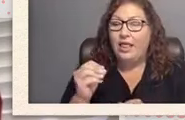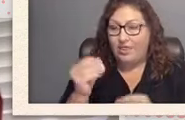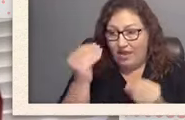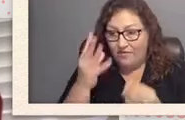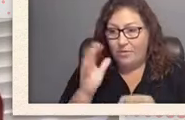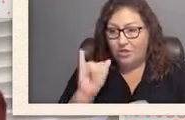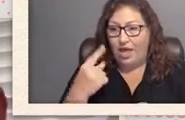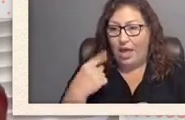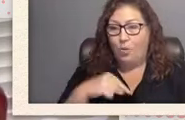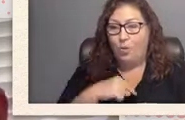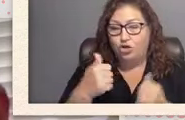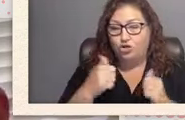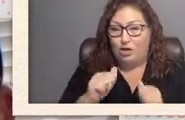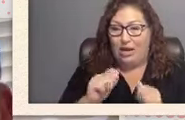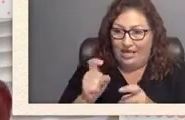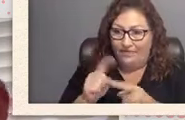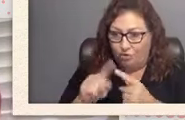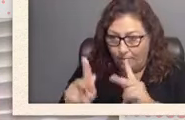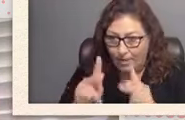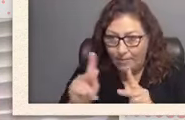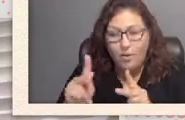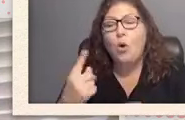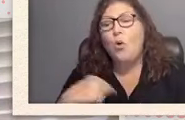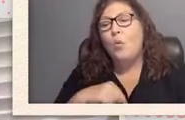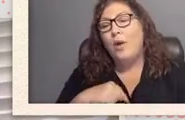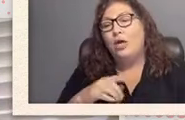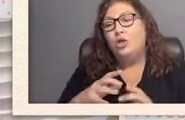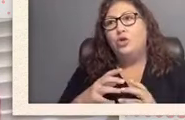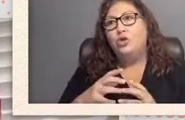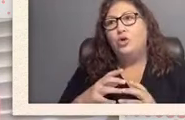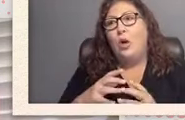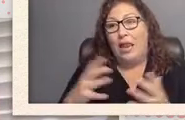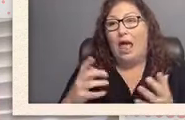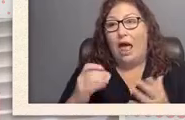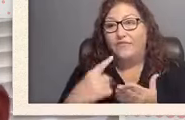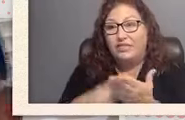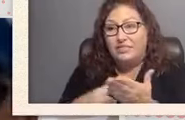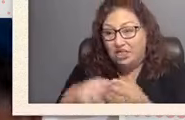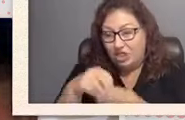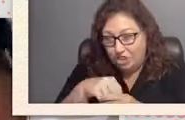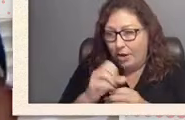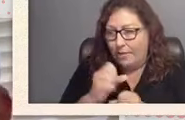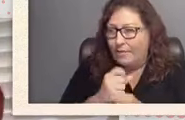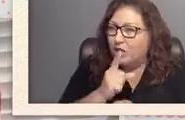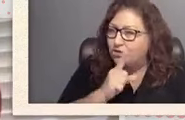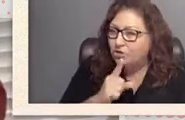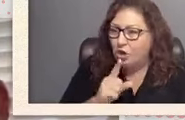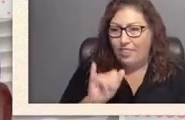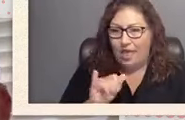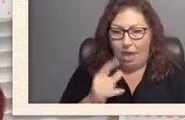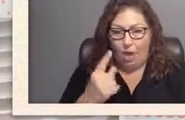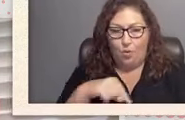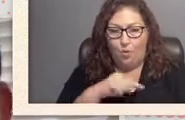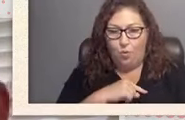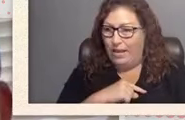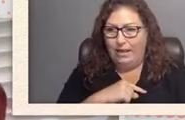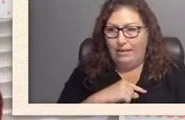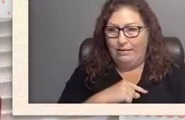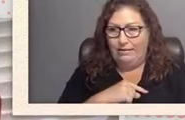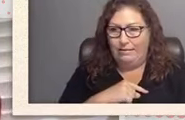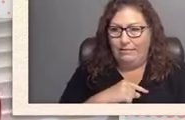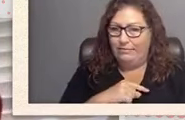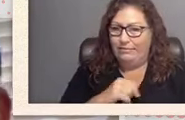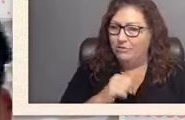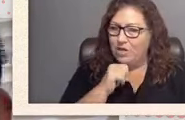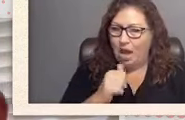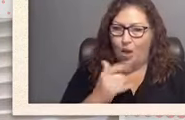people into. We do a lot of discussion internally to make sure, like, hey, we fend off the partisan aspects of